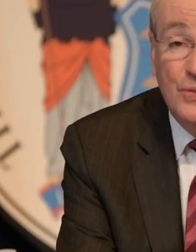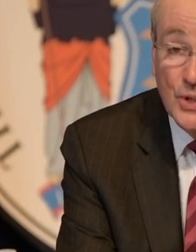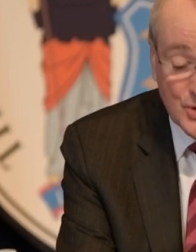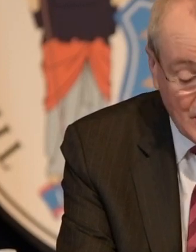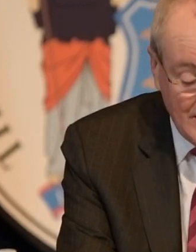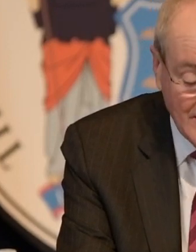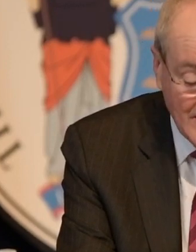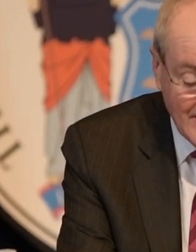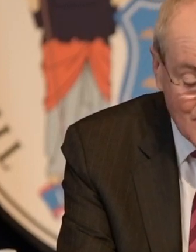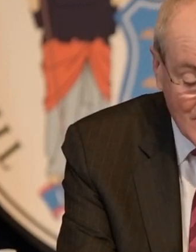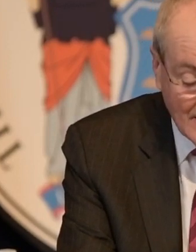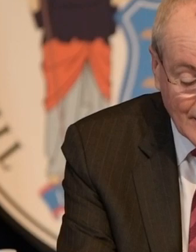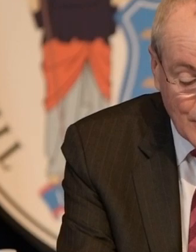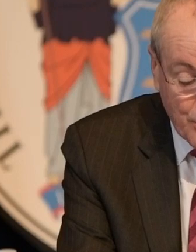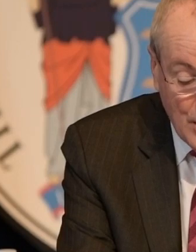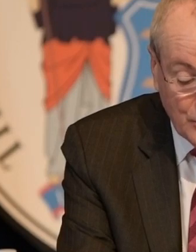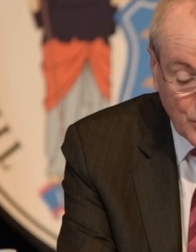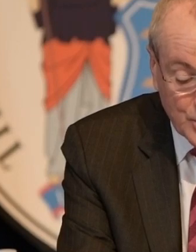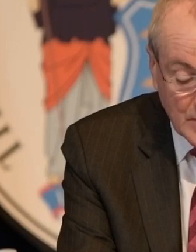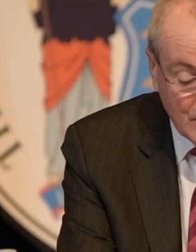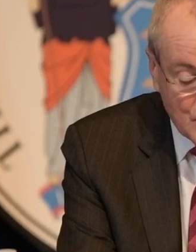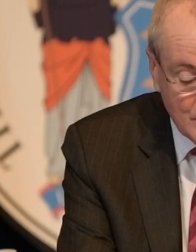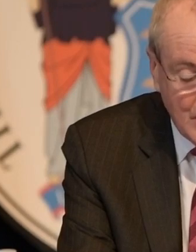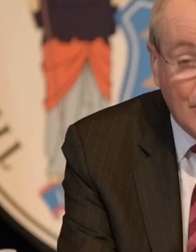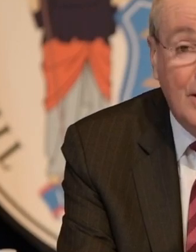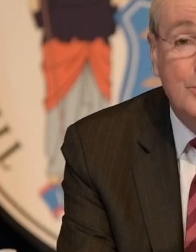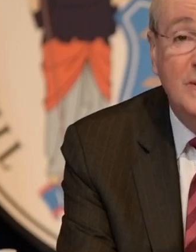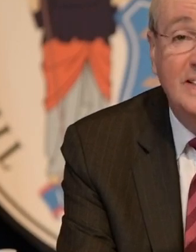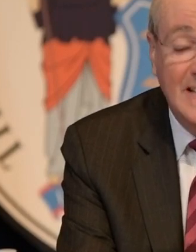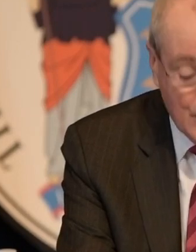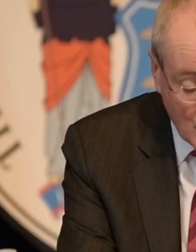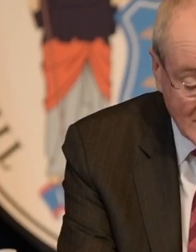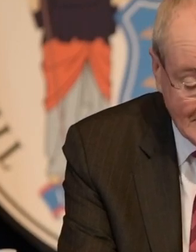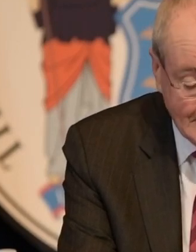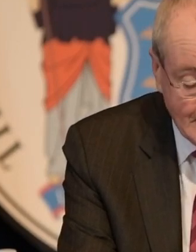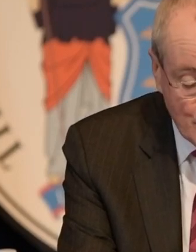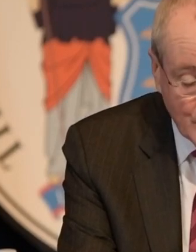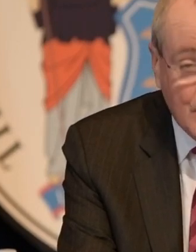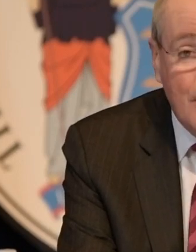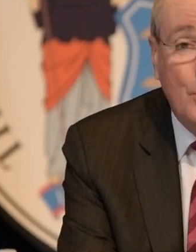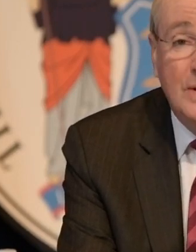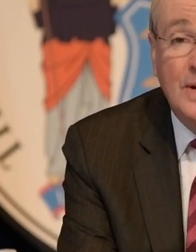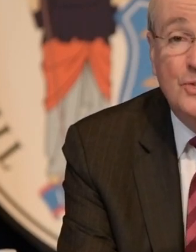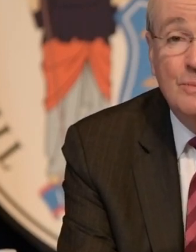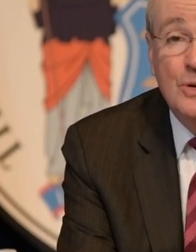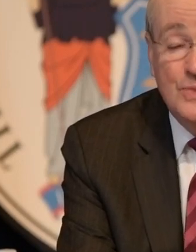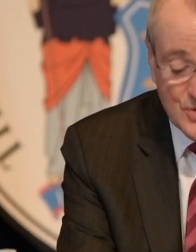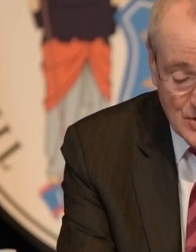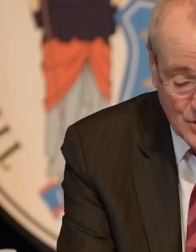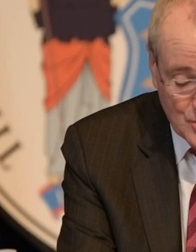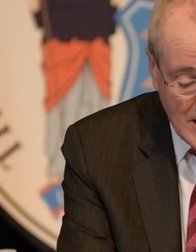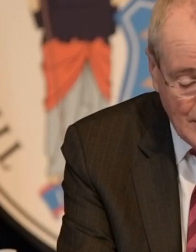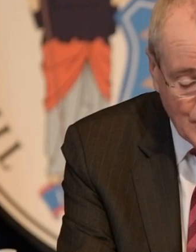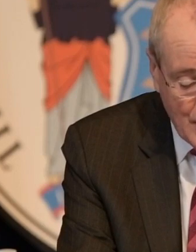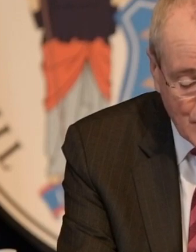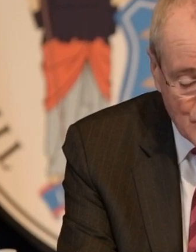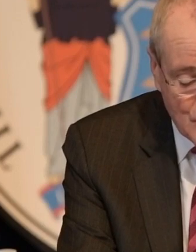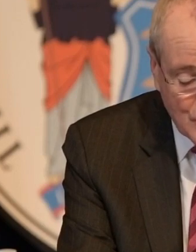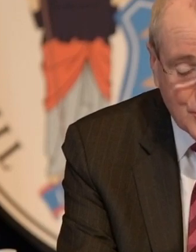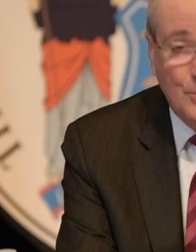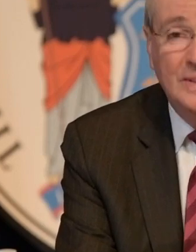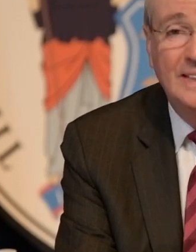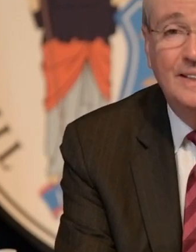age of 13, settling in the Bronx, where she would eventually meet her husband, Edward. The couple would eventually move to Sussex County, where they